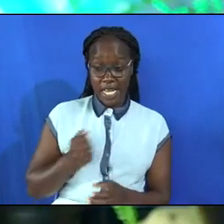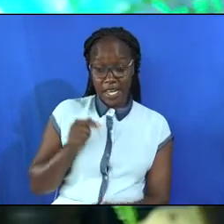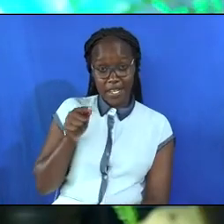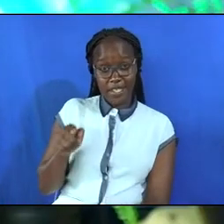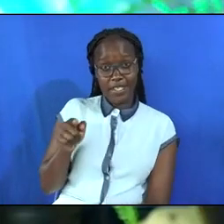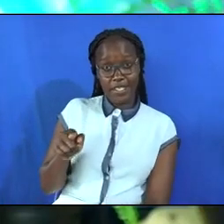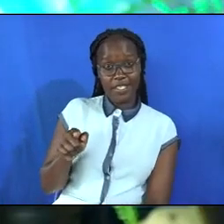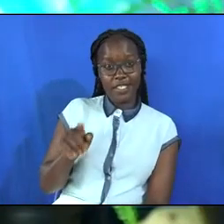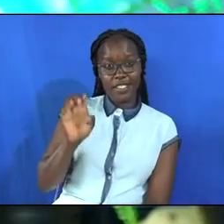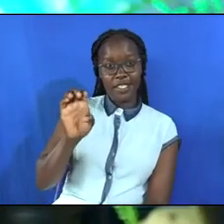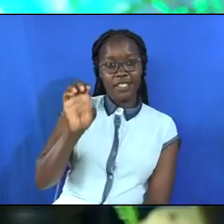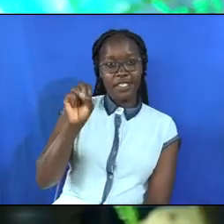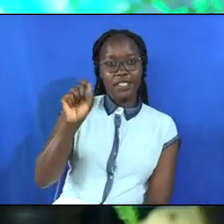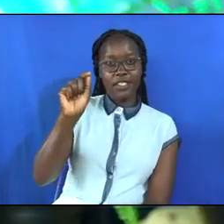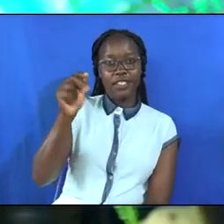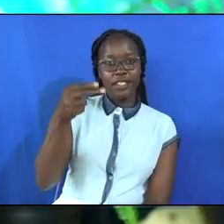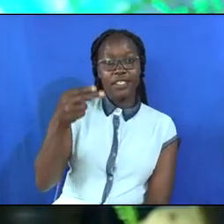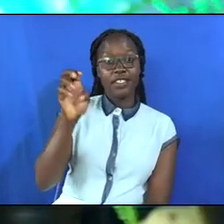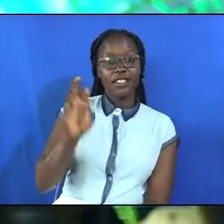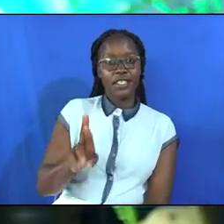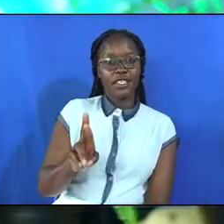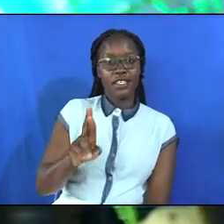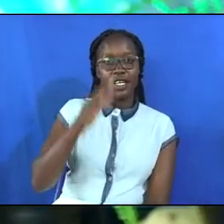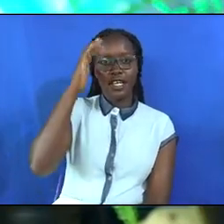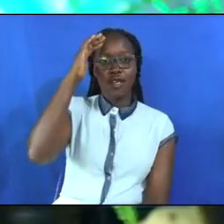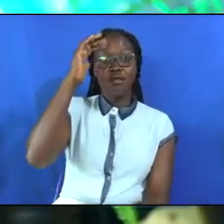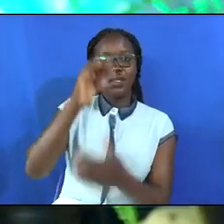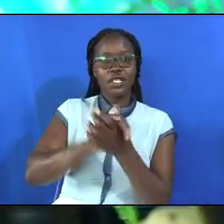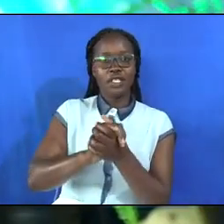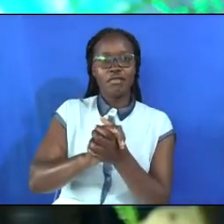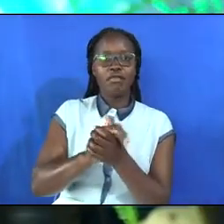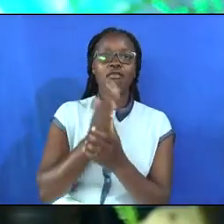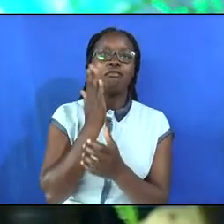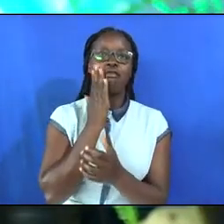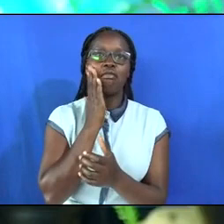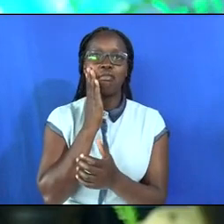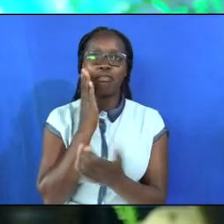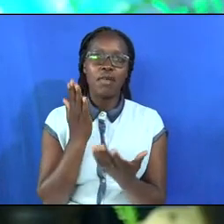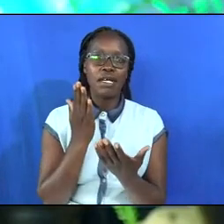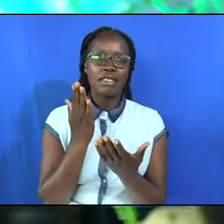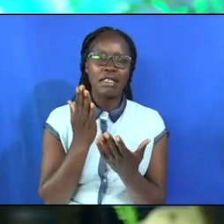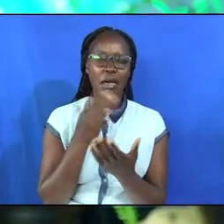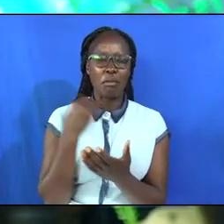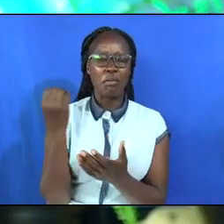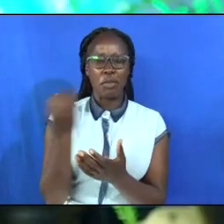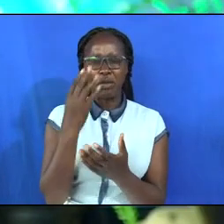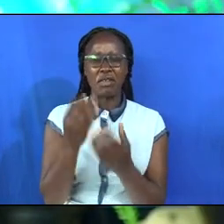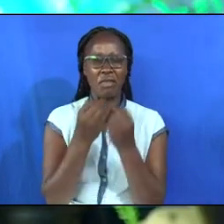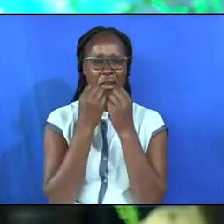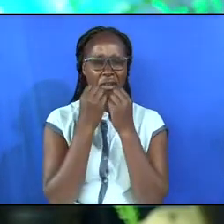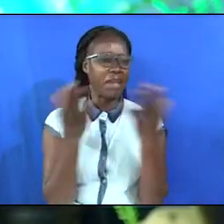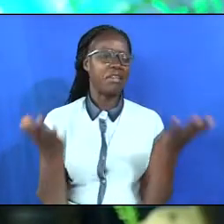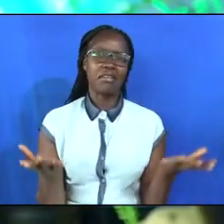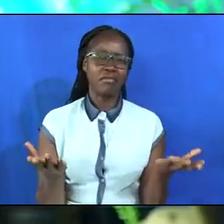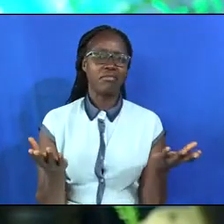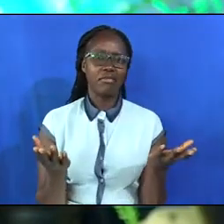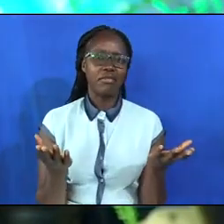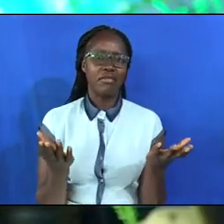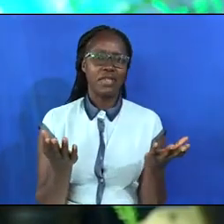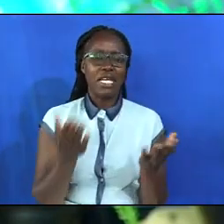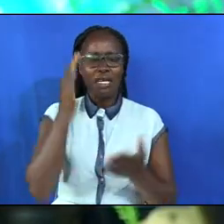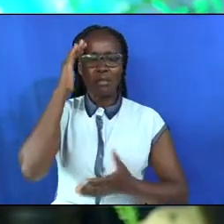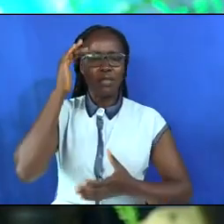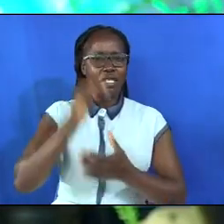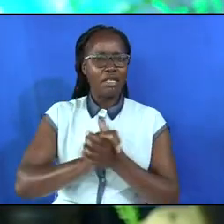Esther was a girl who believed that her mother was not attractive. She believed that